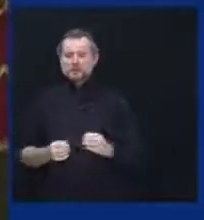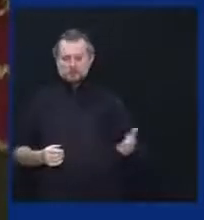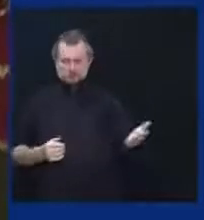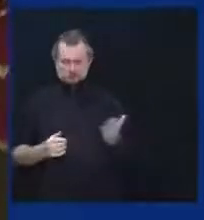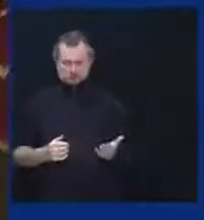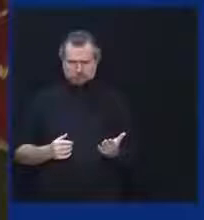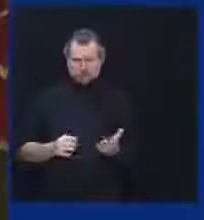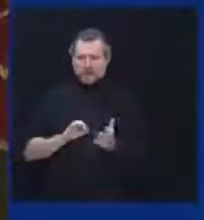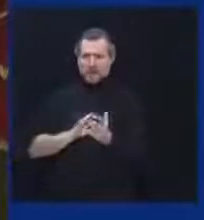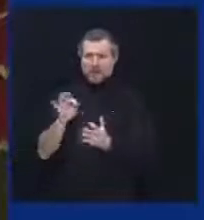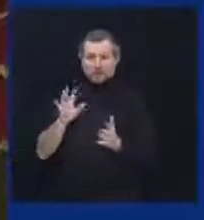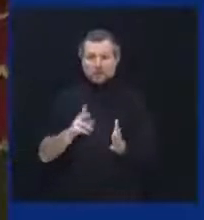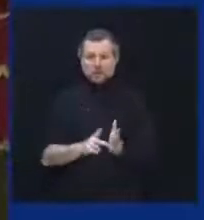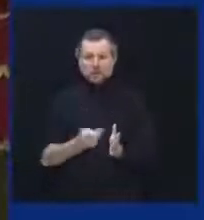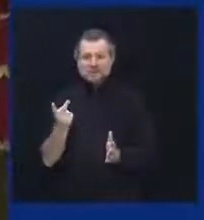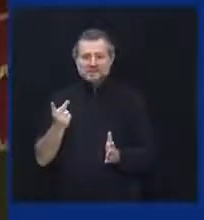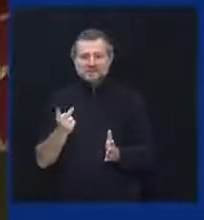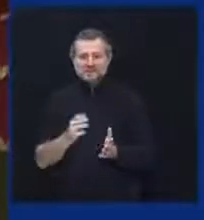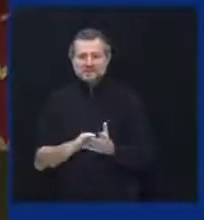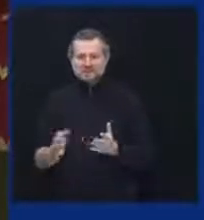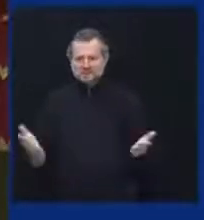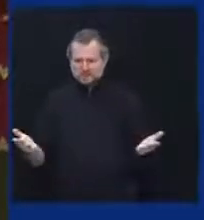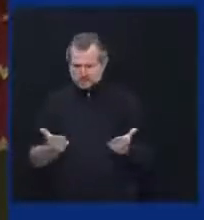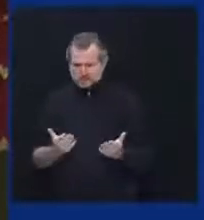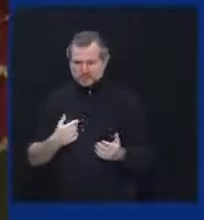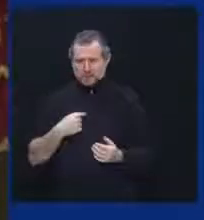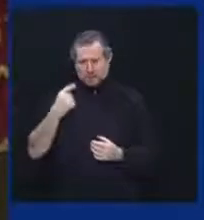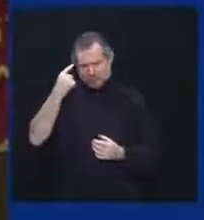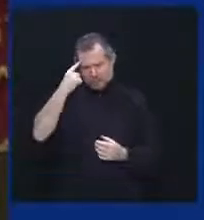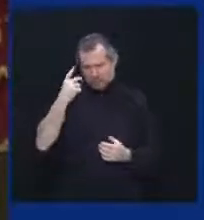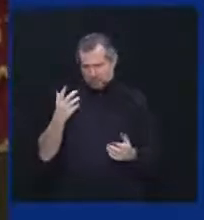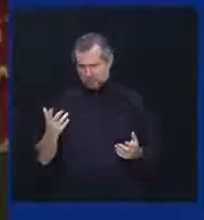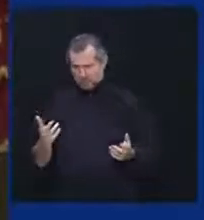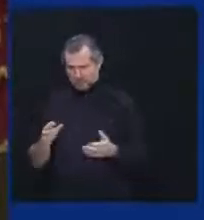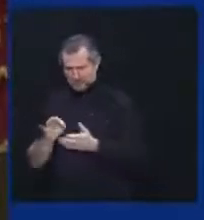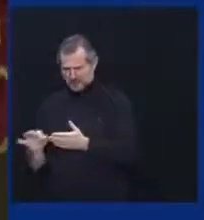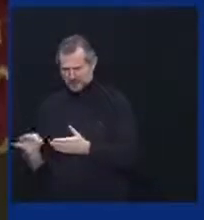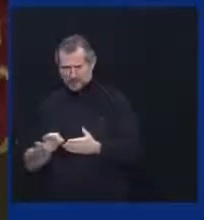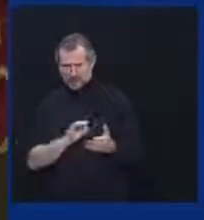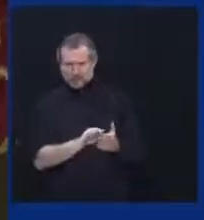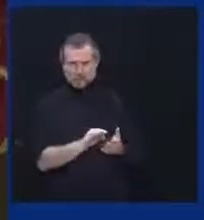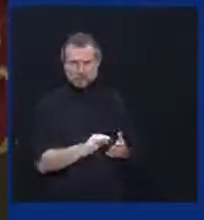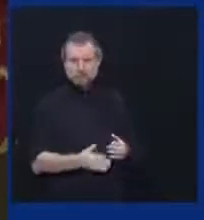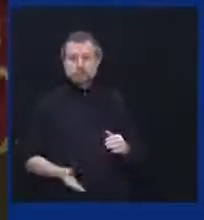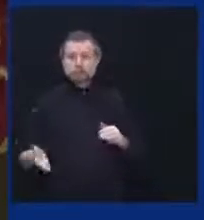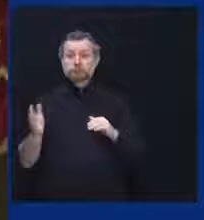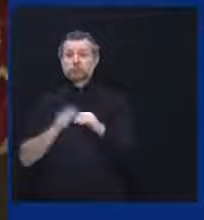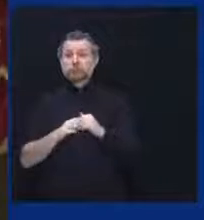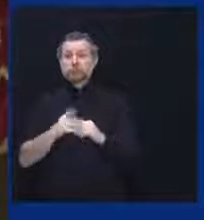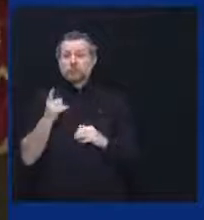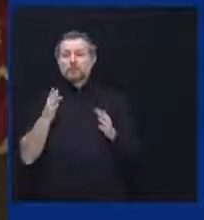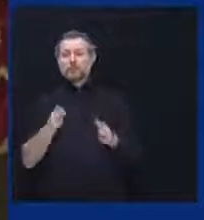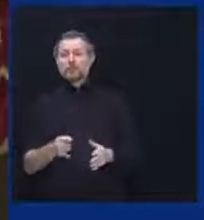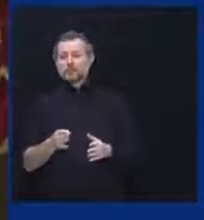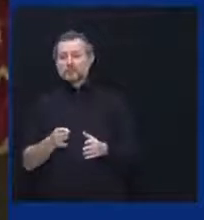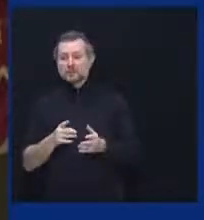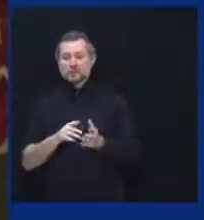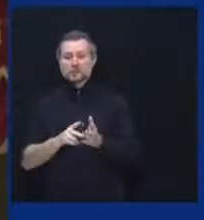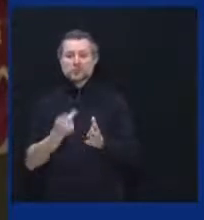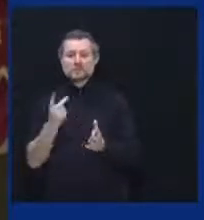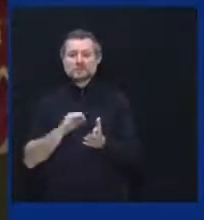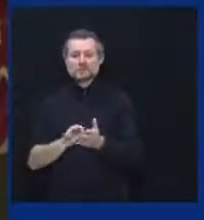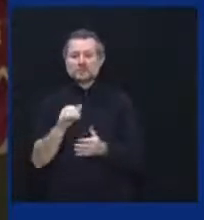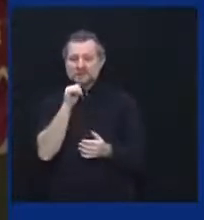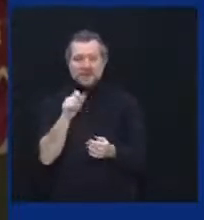reporting numbers, we had the nursing home reporting numbers, and we were fearful on the onset that we were going to be reporting numbers twice, and then we wouldn't have an accurate picture of what